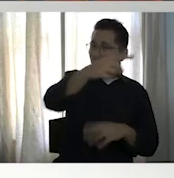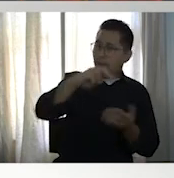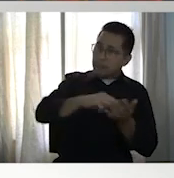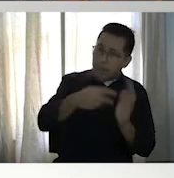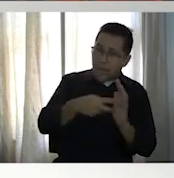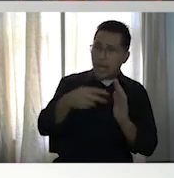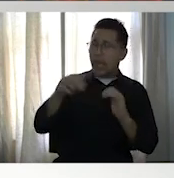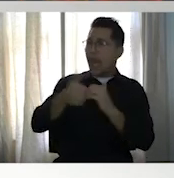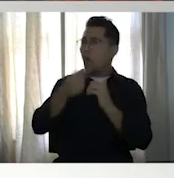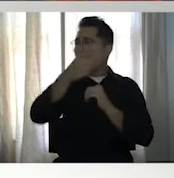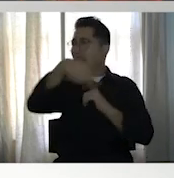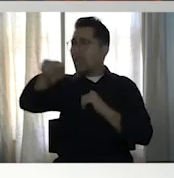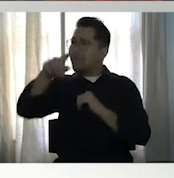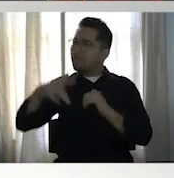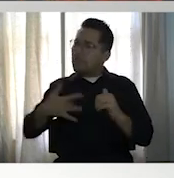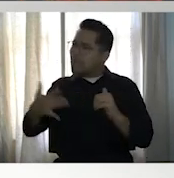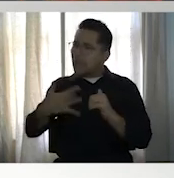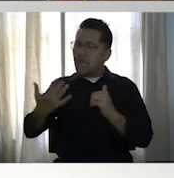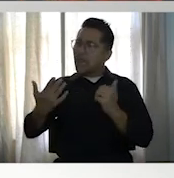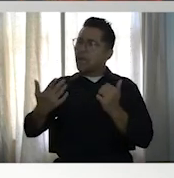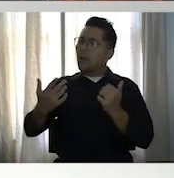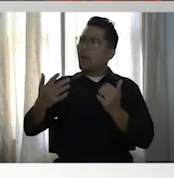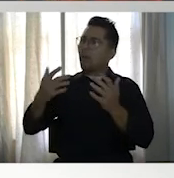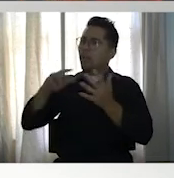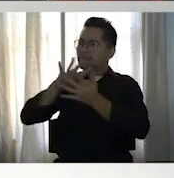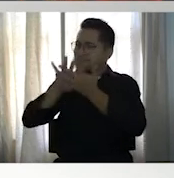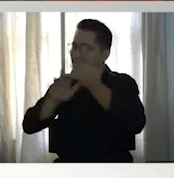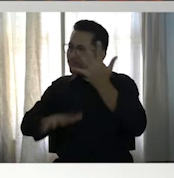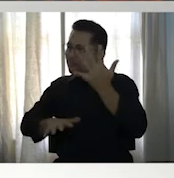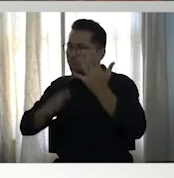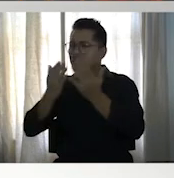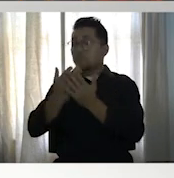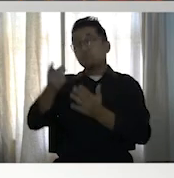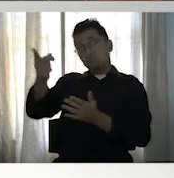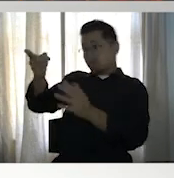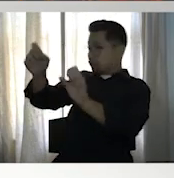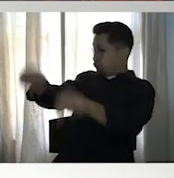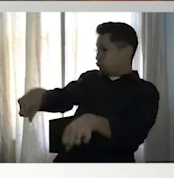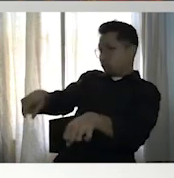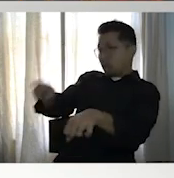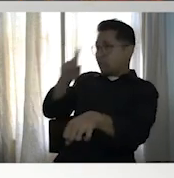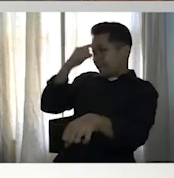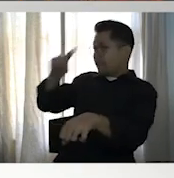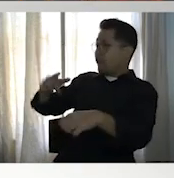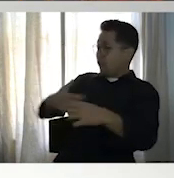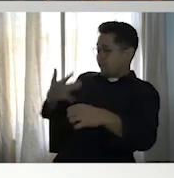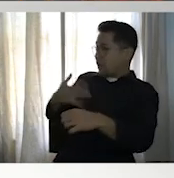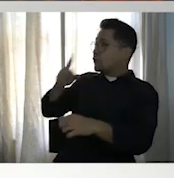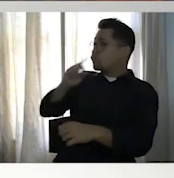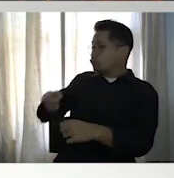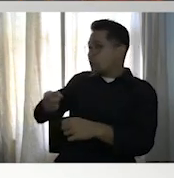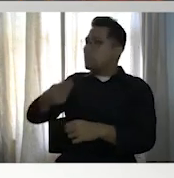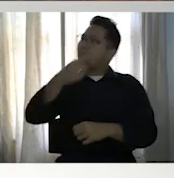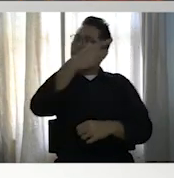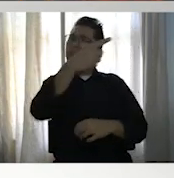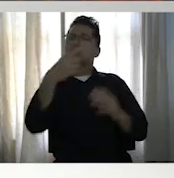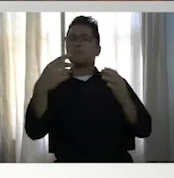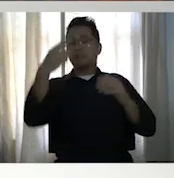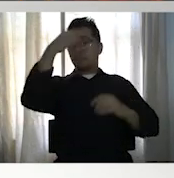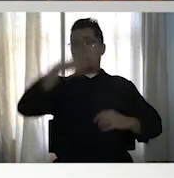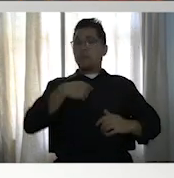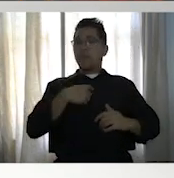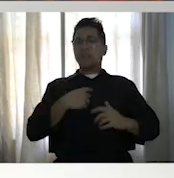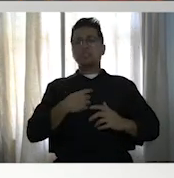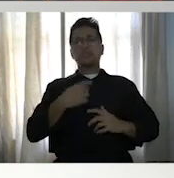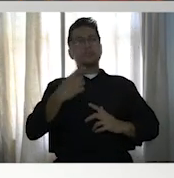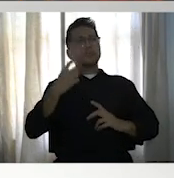are they feeling, like all of these things that... You can use it for feelings if you want. This was really for me to